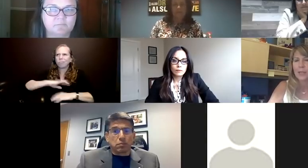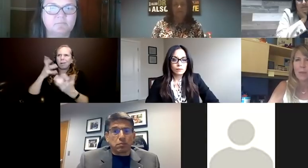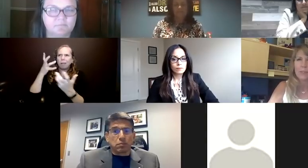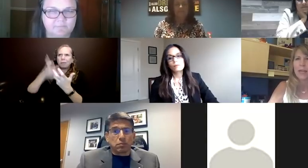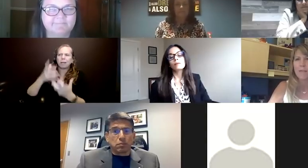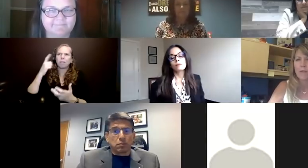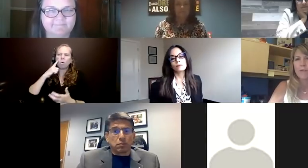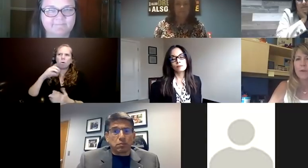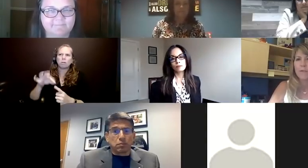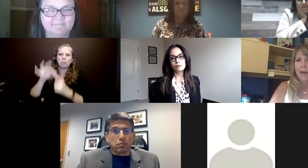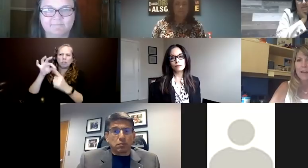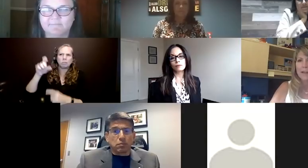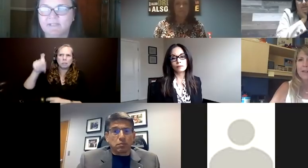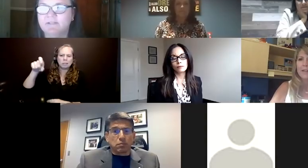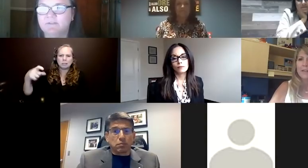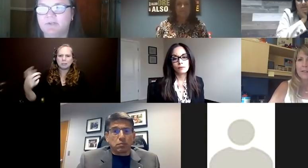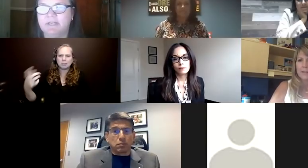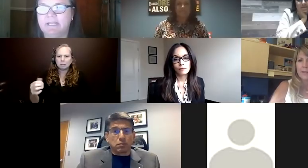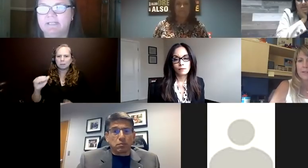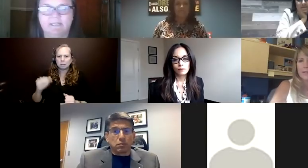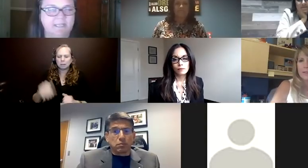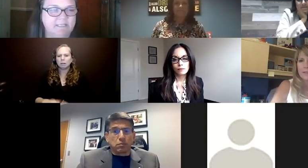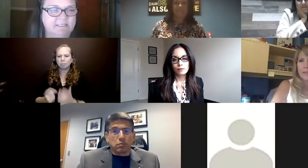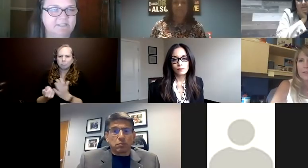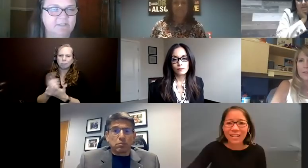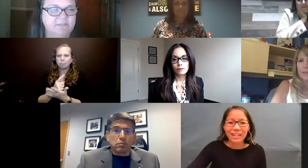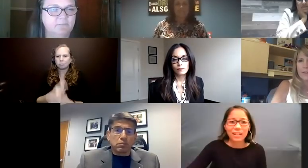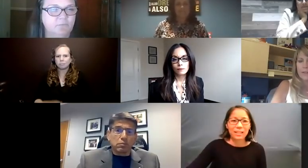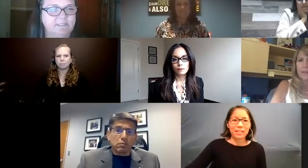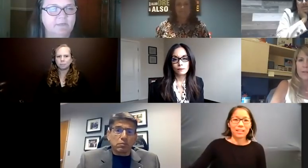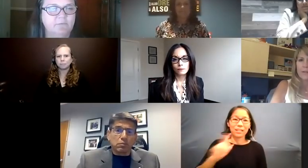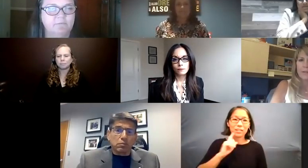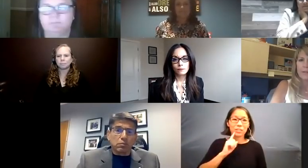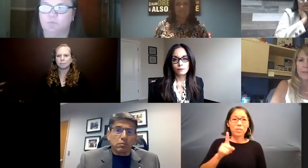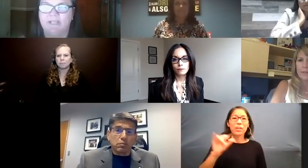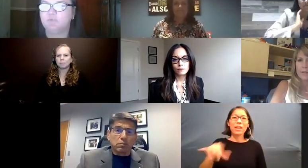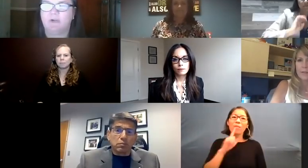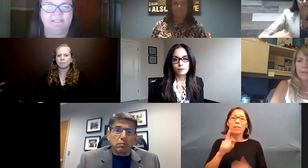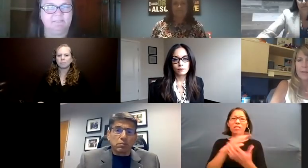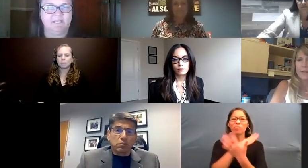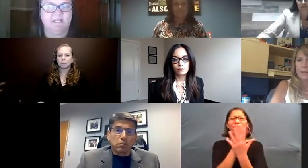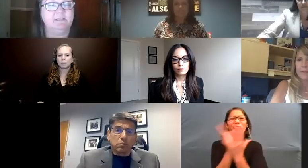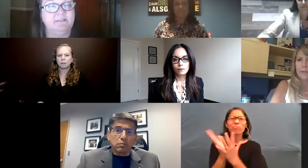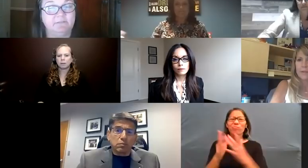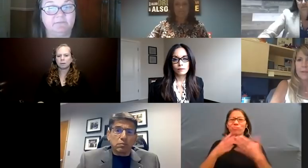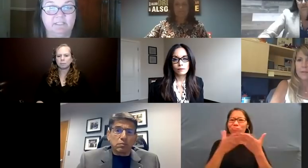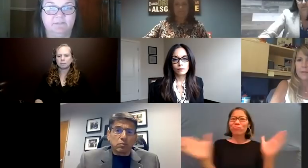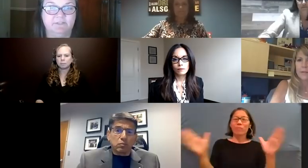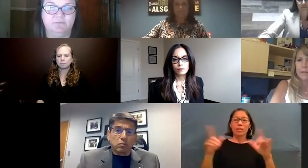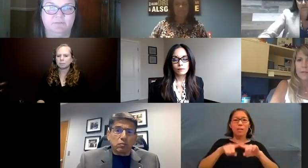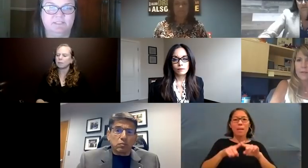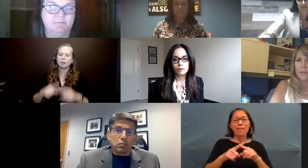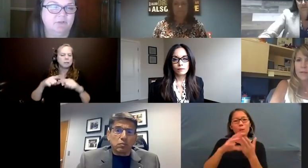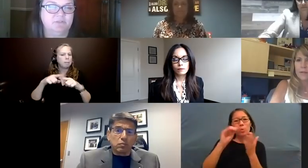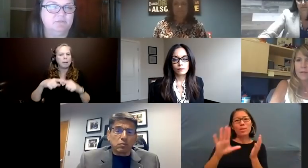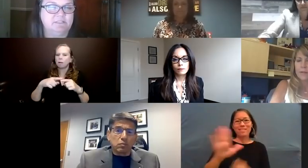Can you maybe just kind of give an overview of that? Sure, and that's gonna really range widely depending on the level of need of the